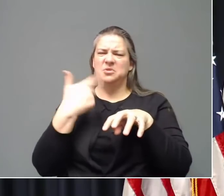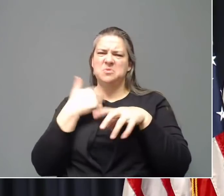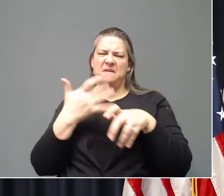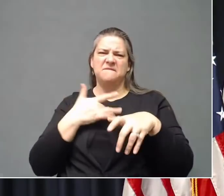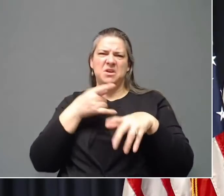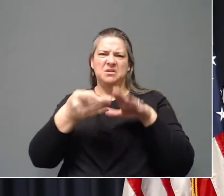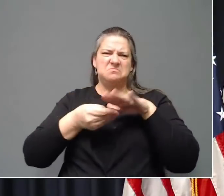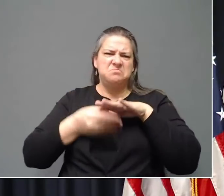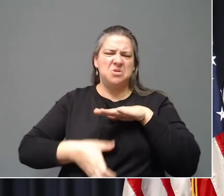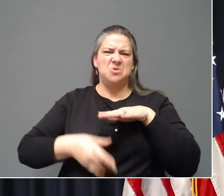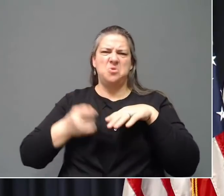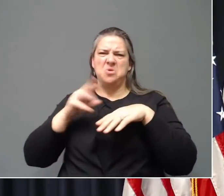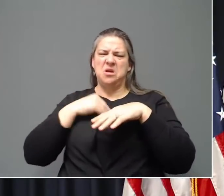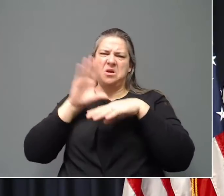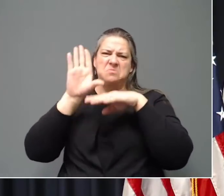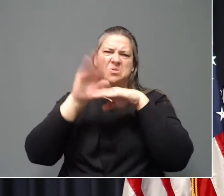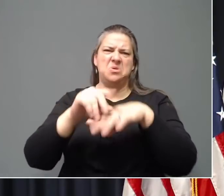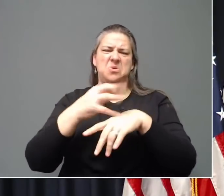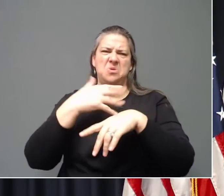to get what you want.